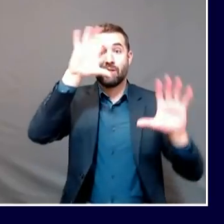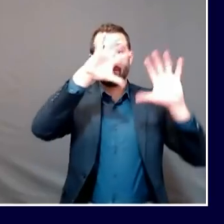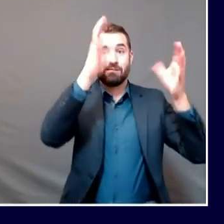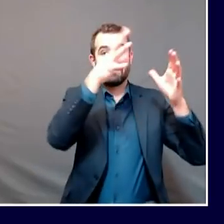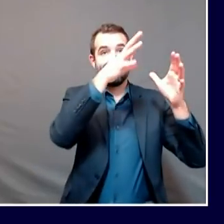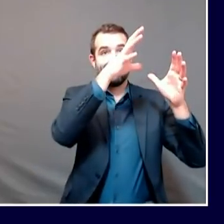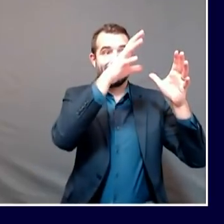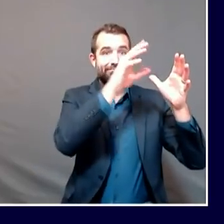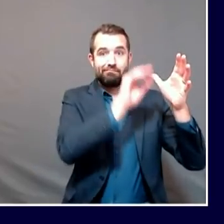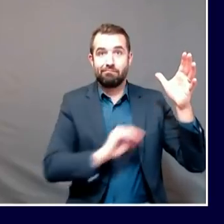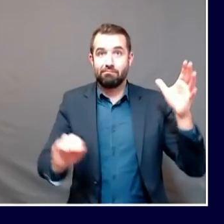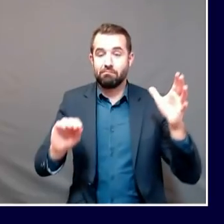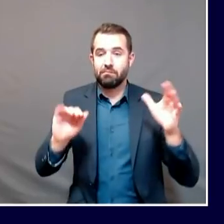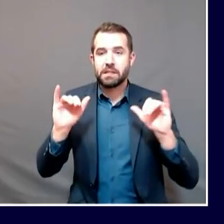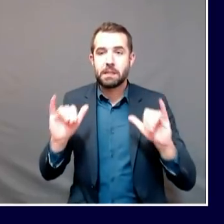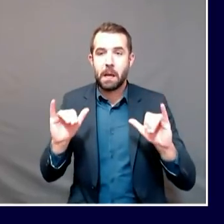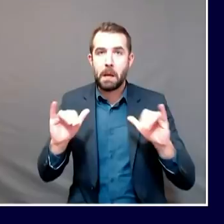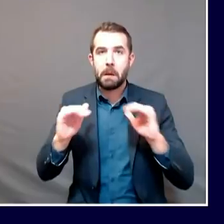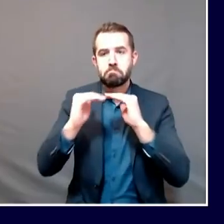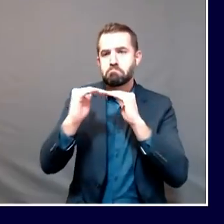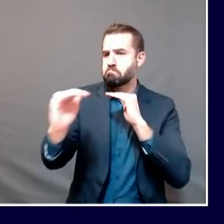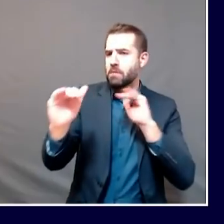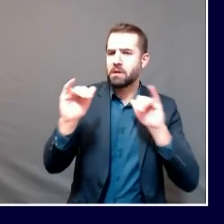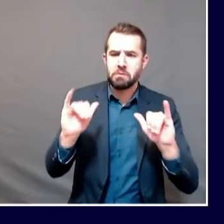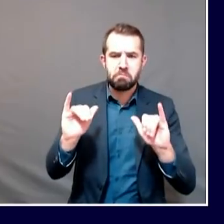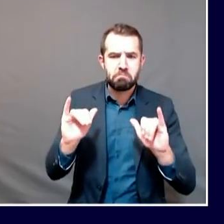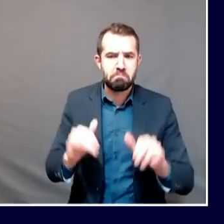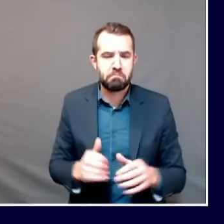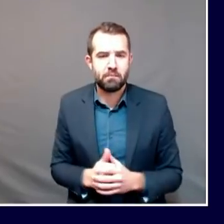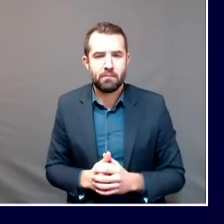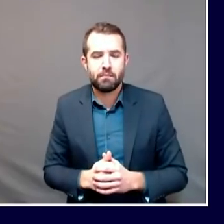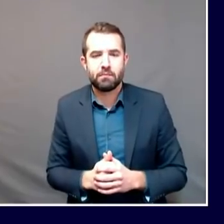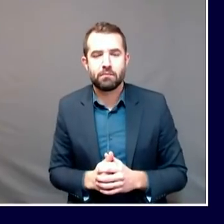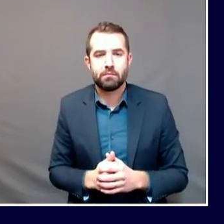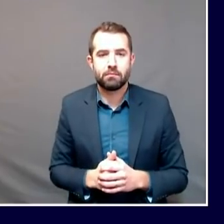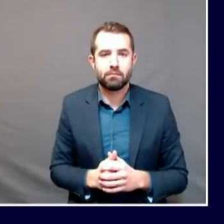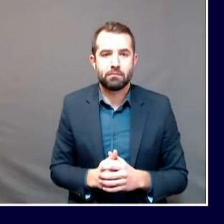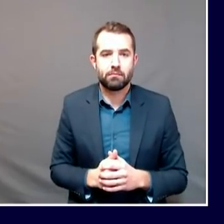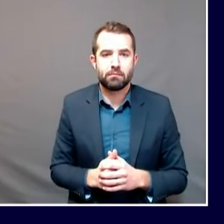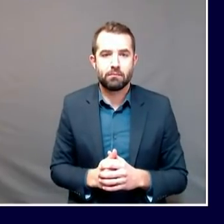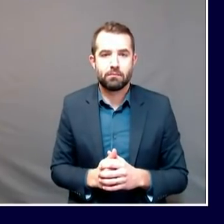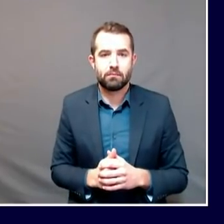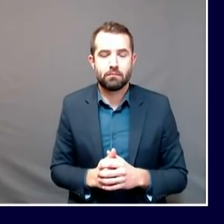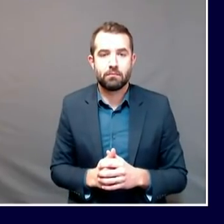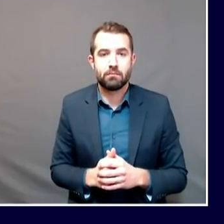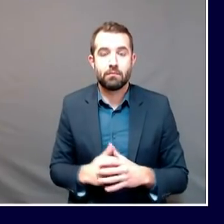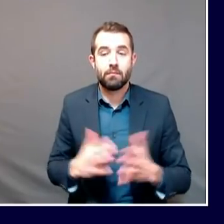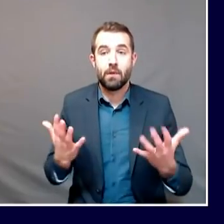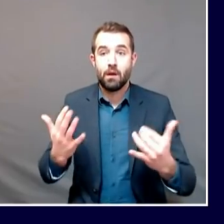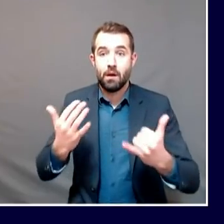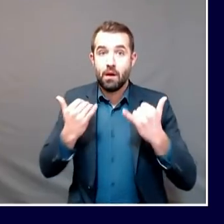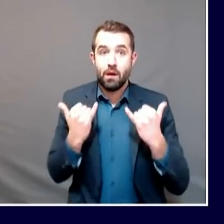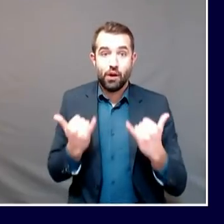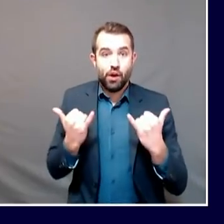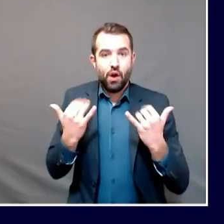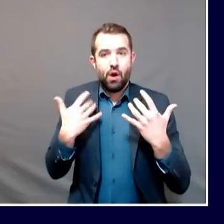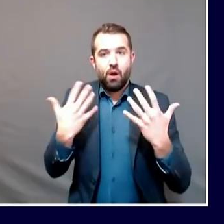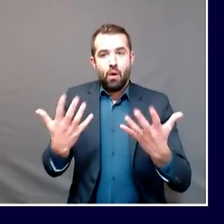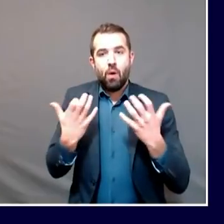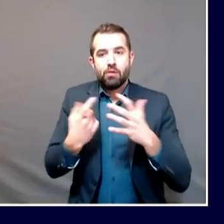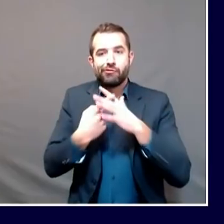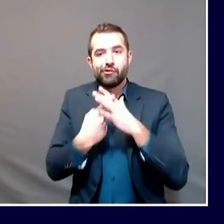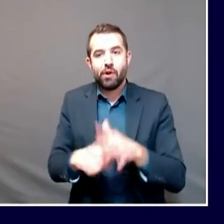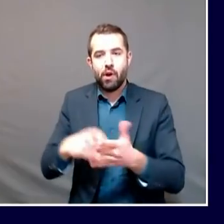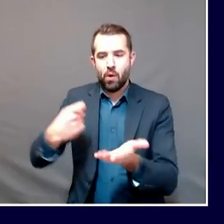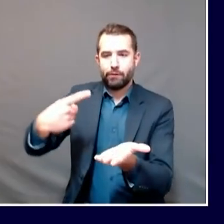Before I turn to questions, I wanted to start what I hope will be an occasional series. With